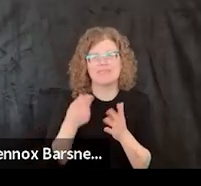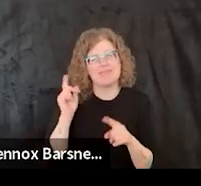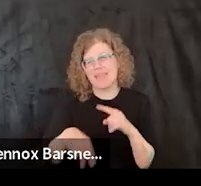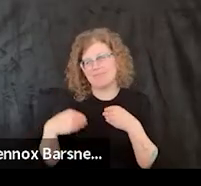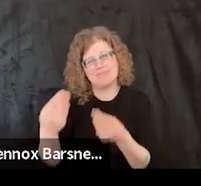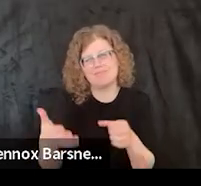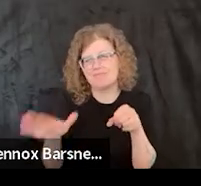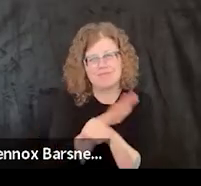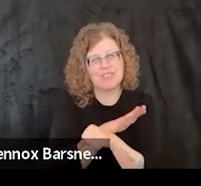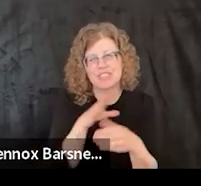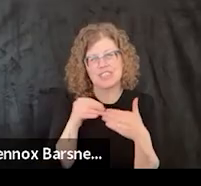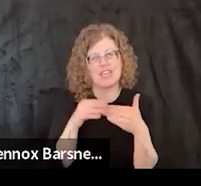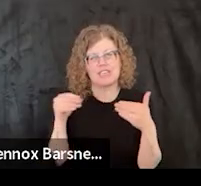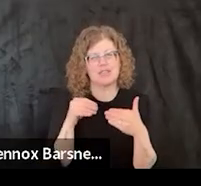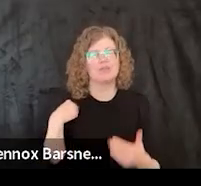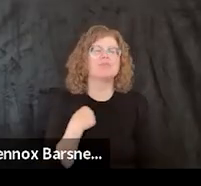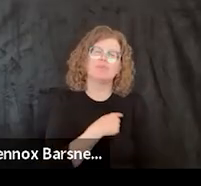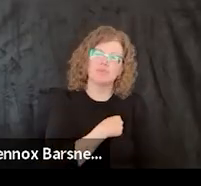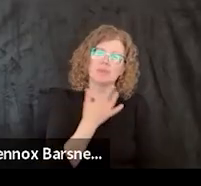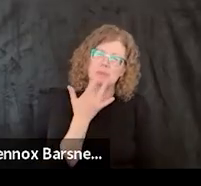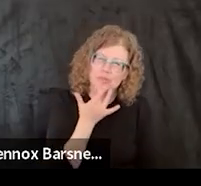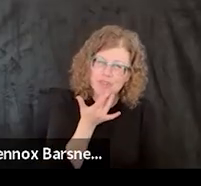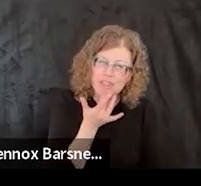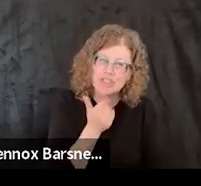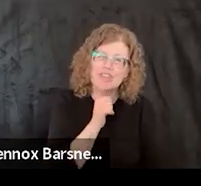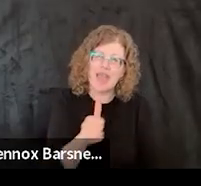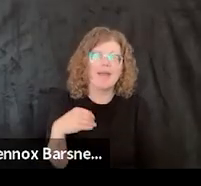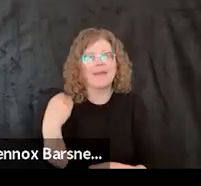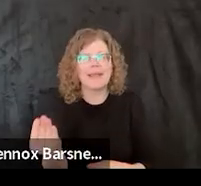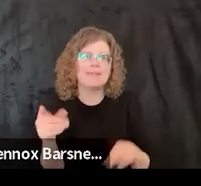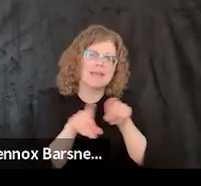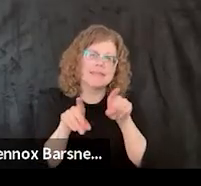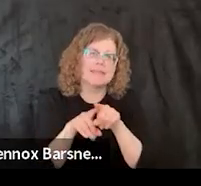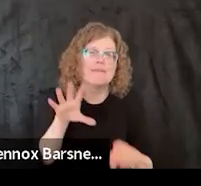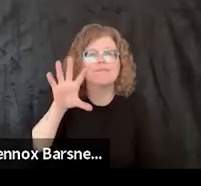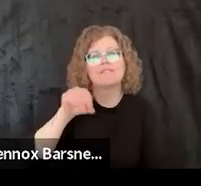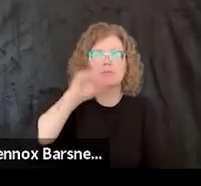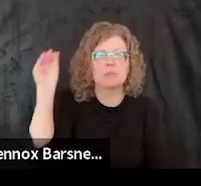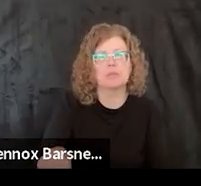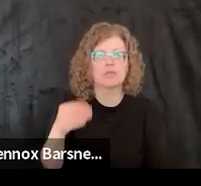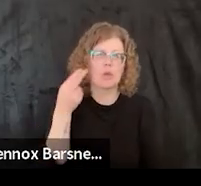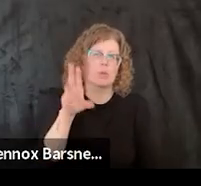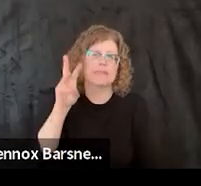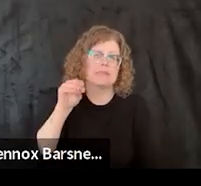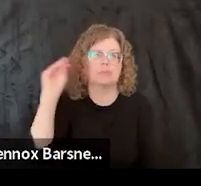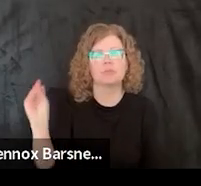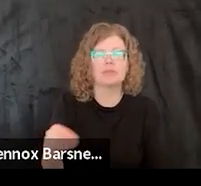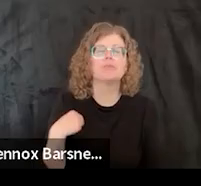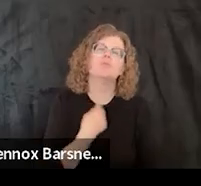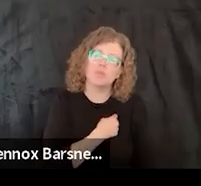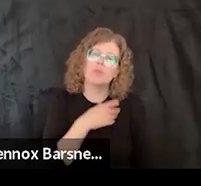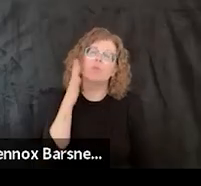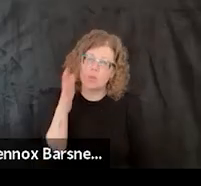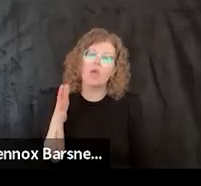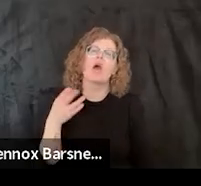best to avoid hamstringing artists with partial funding, and we will let you know the reasoning why a partial amount is being awarded if so.